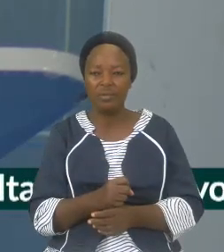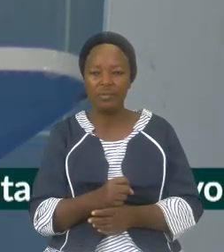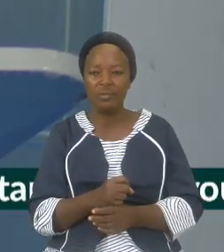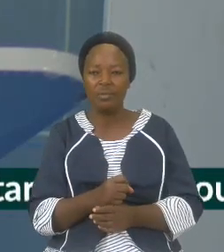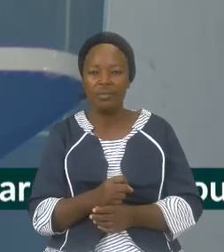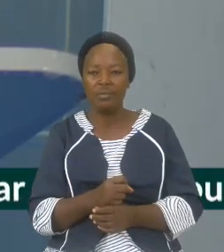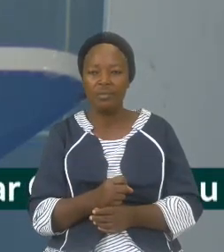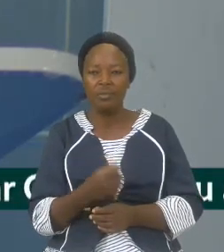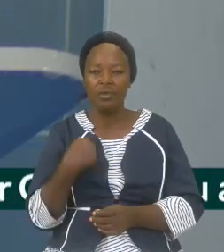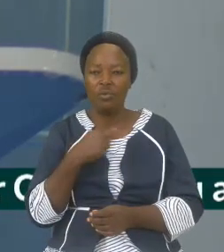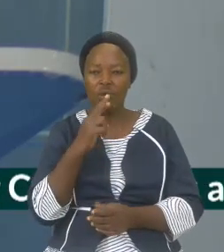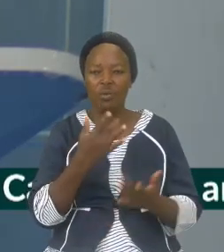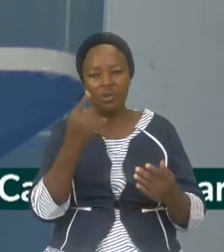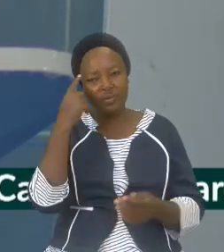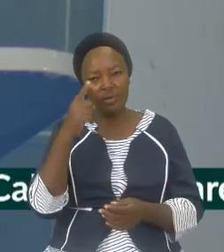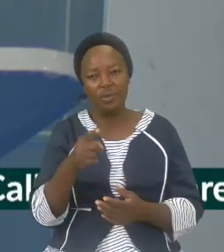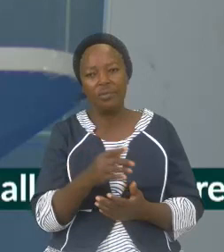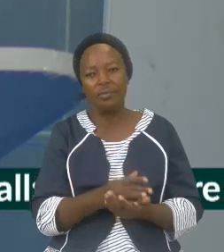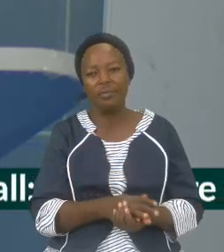we are waiting for you.